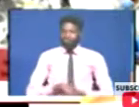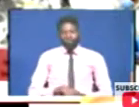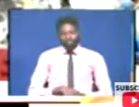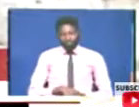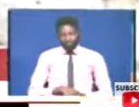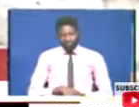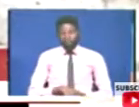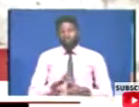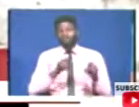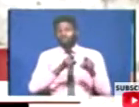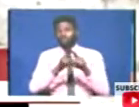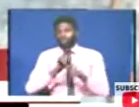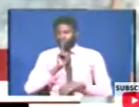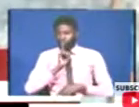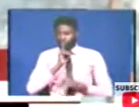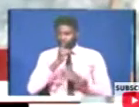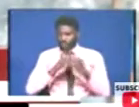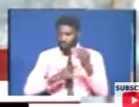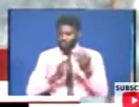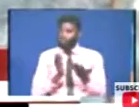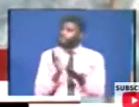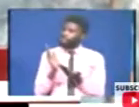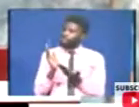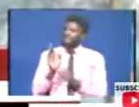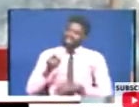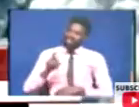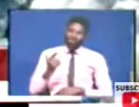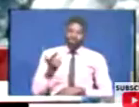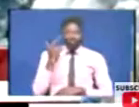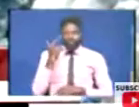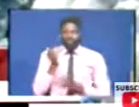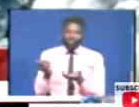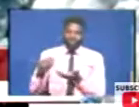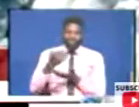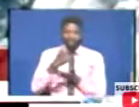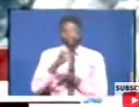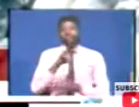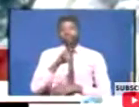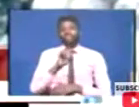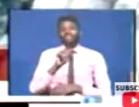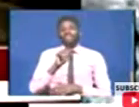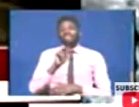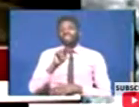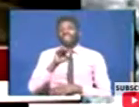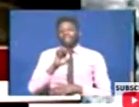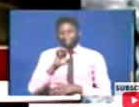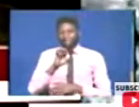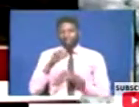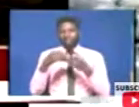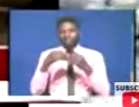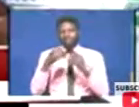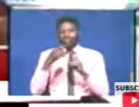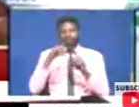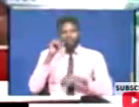Kadhalika, alisema kuomba kwa kawaida wao huokota takribani tani 20 taka za plastiki katika kaunti za